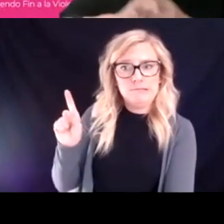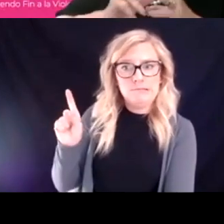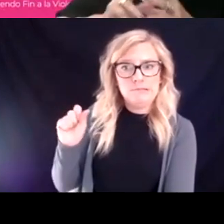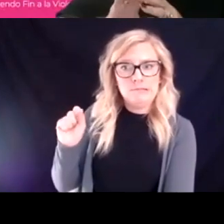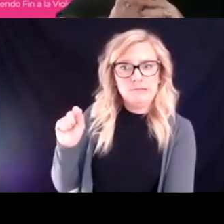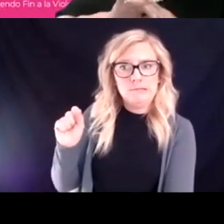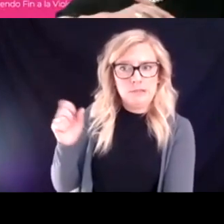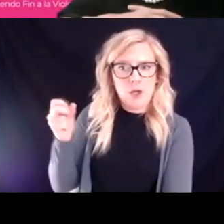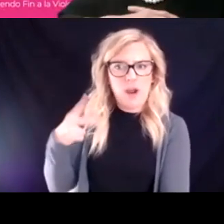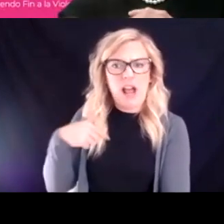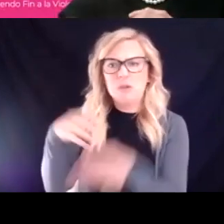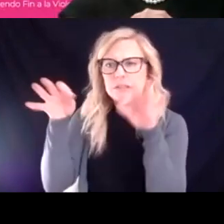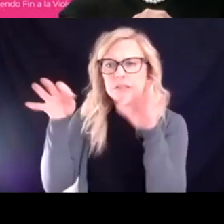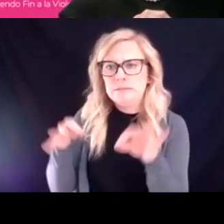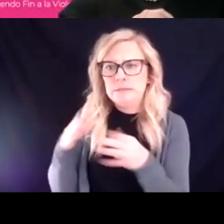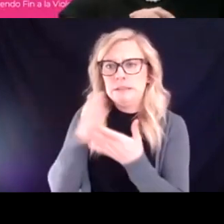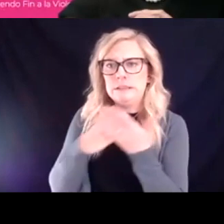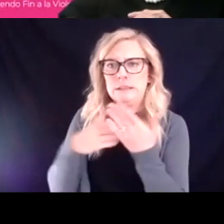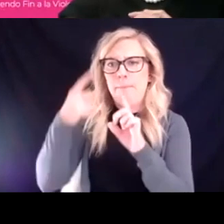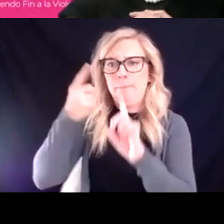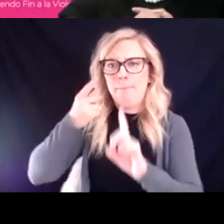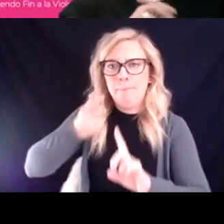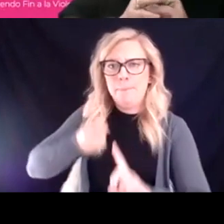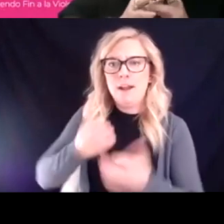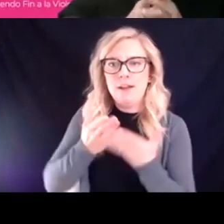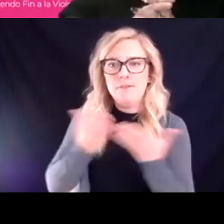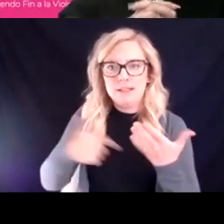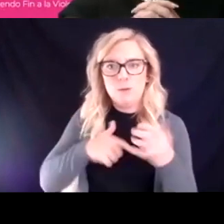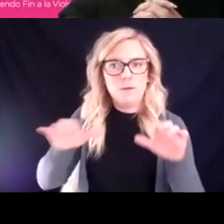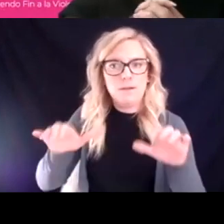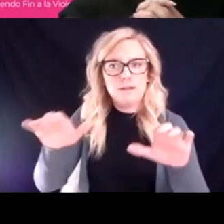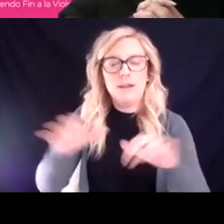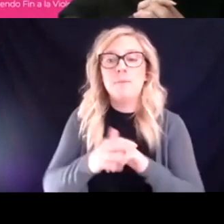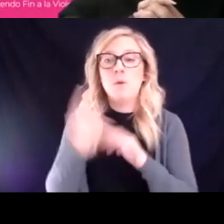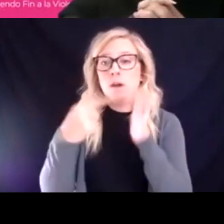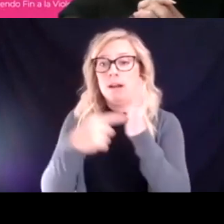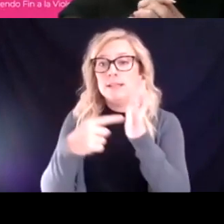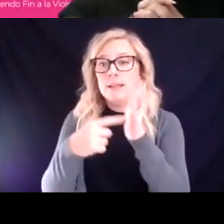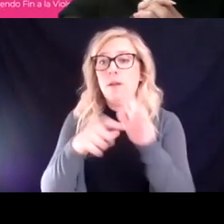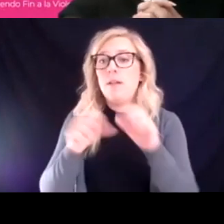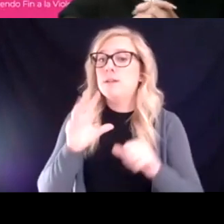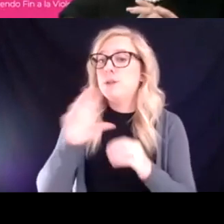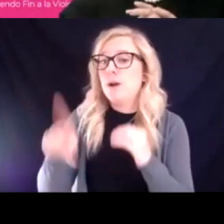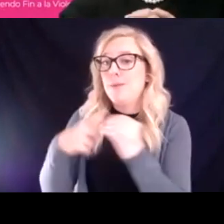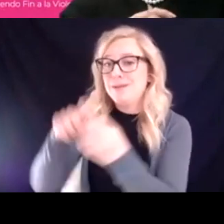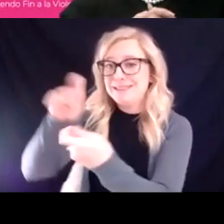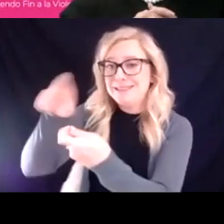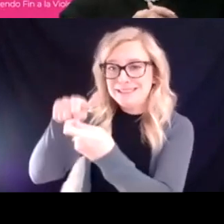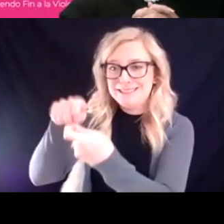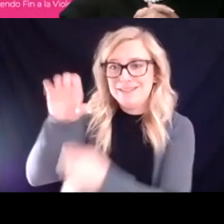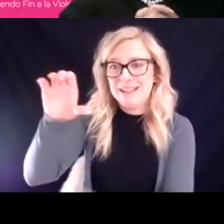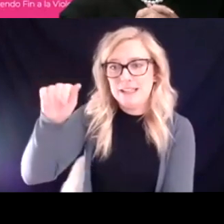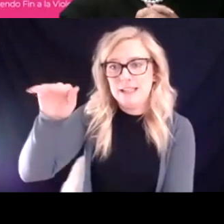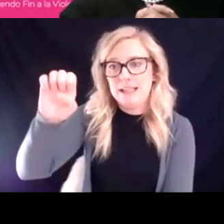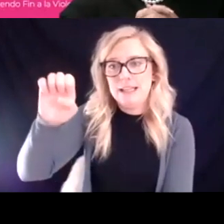I can go over some of the highlights of some of the things we've been able to do. For example, I can talk to you about a specific case, a 12